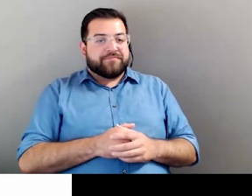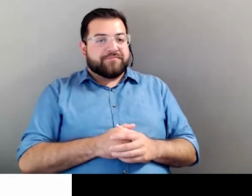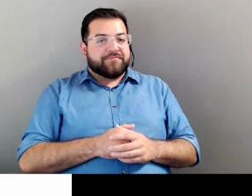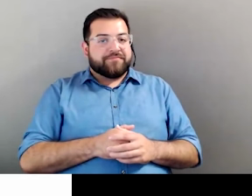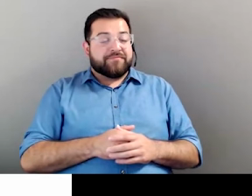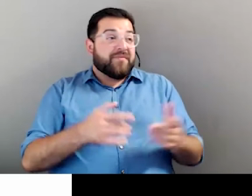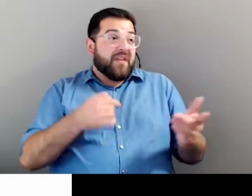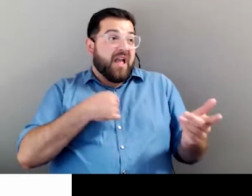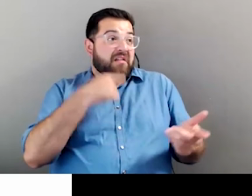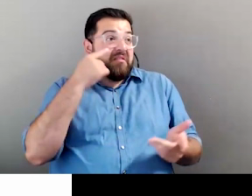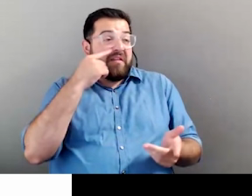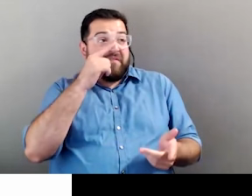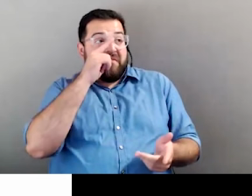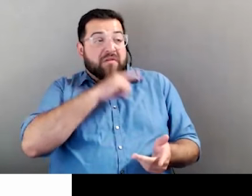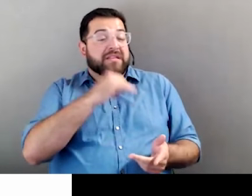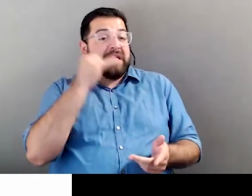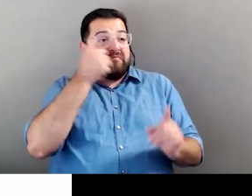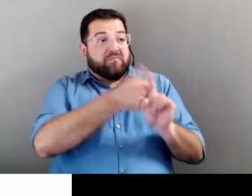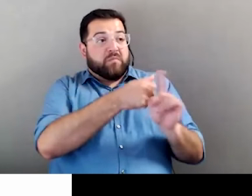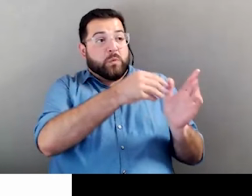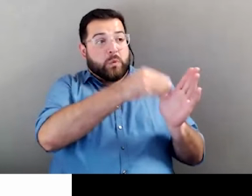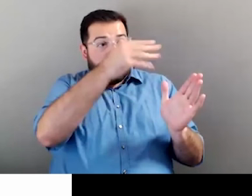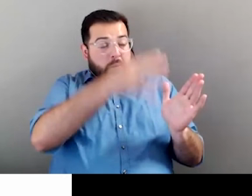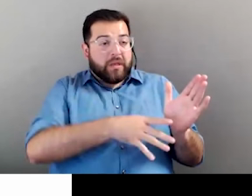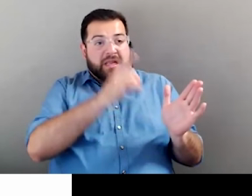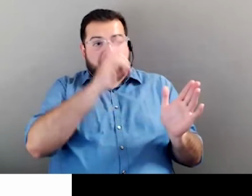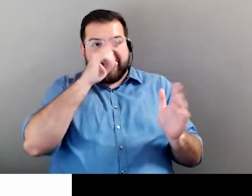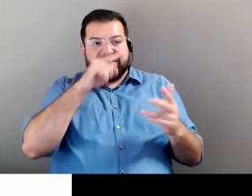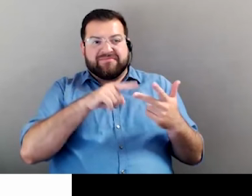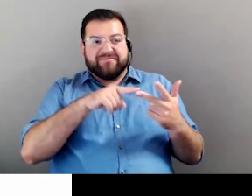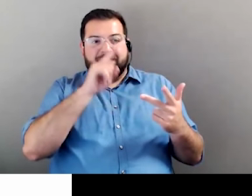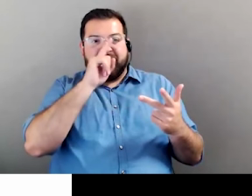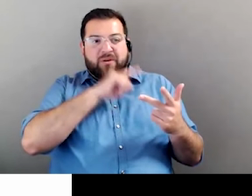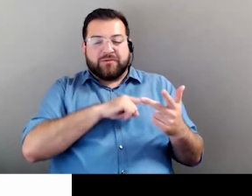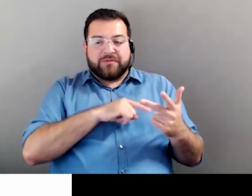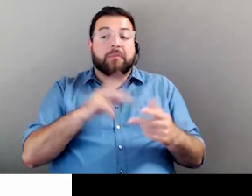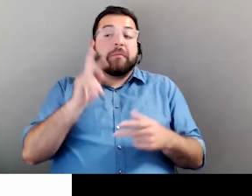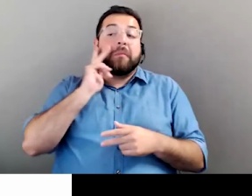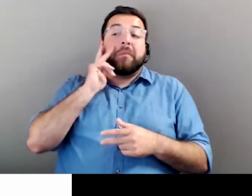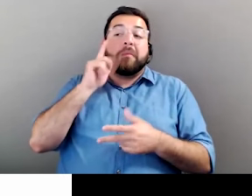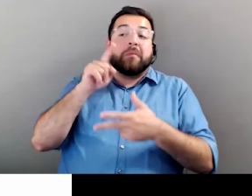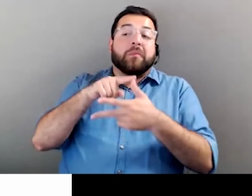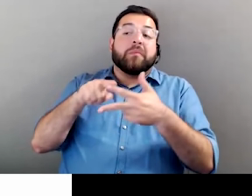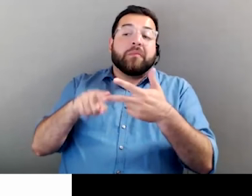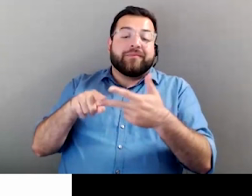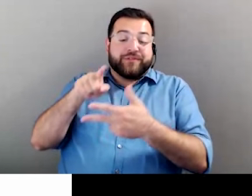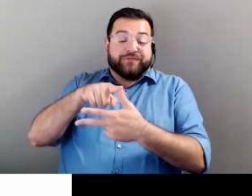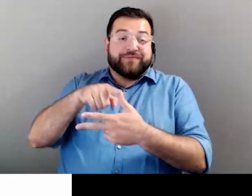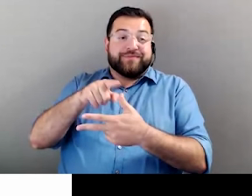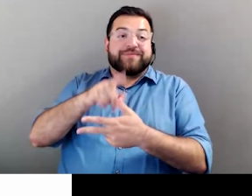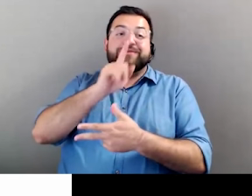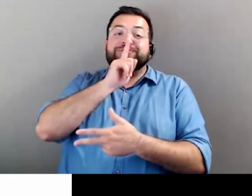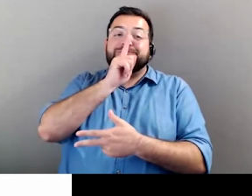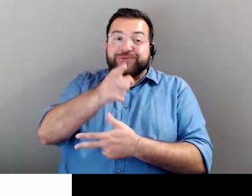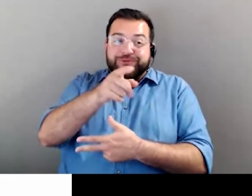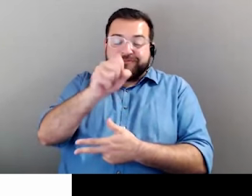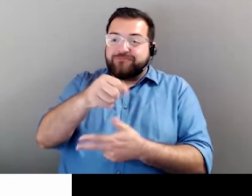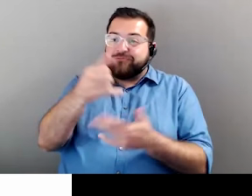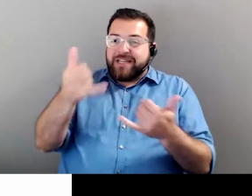a student, I would say it's false. Let's see. All right, so the first is true. There is currently no